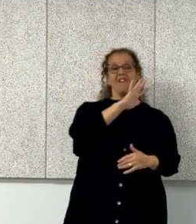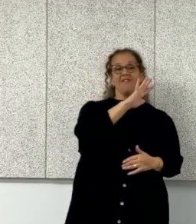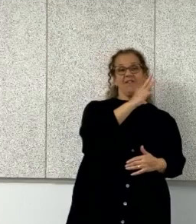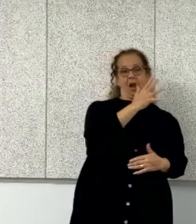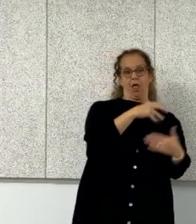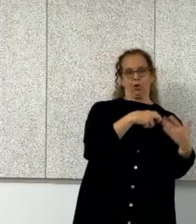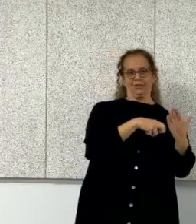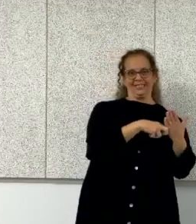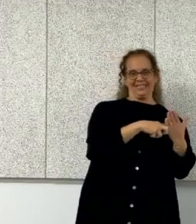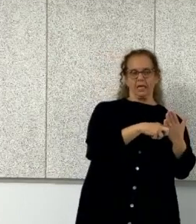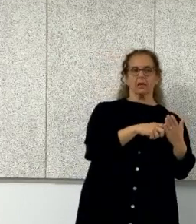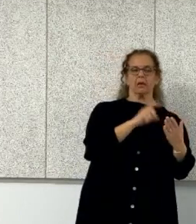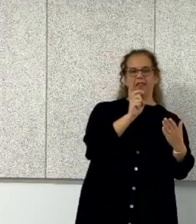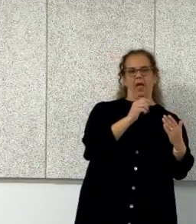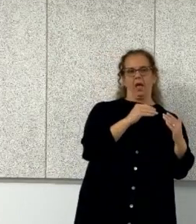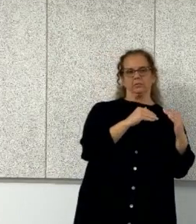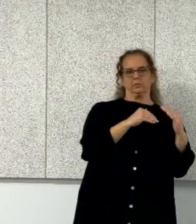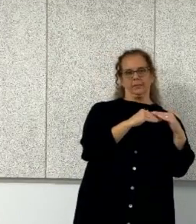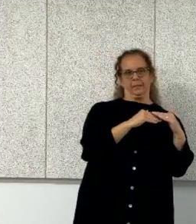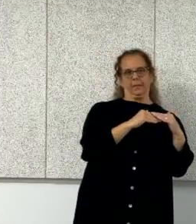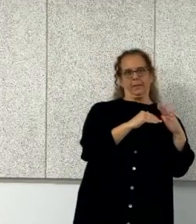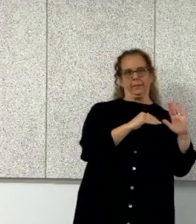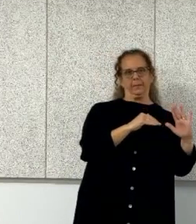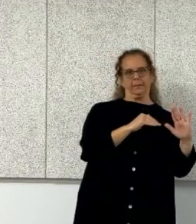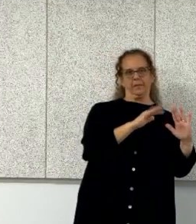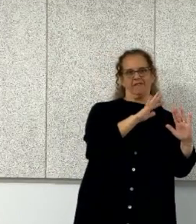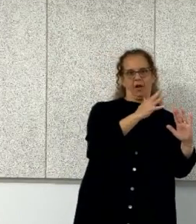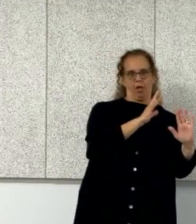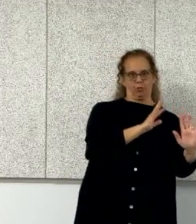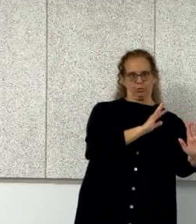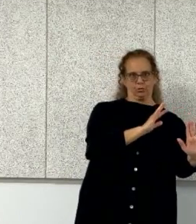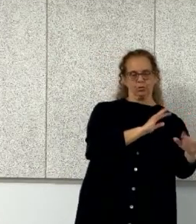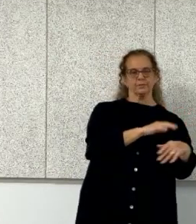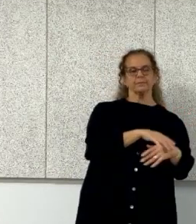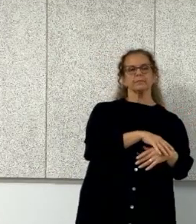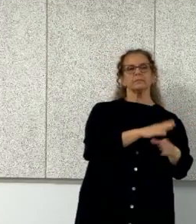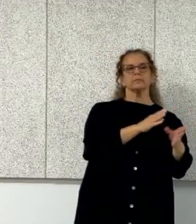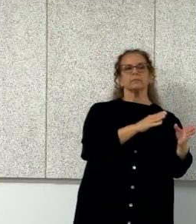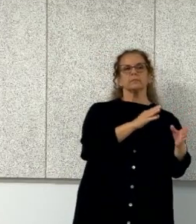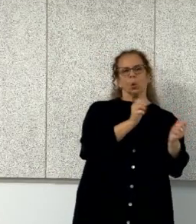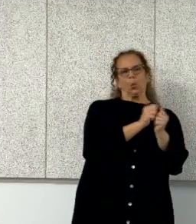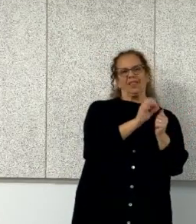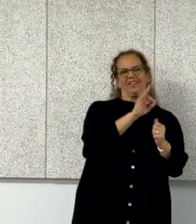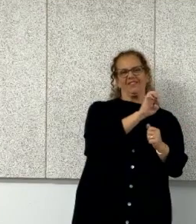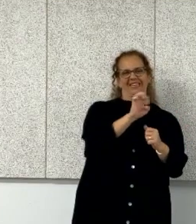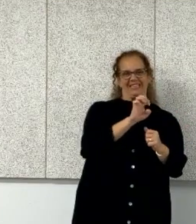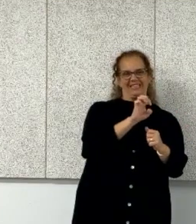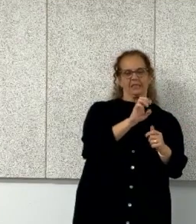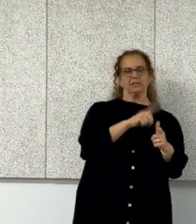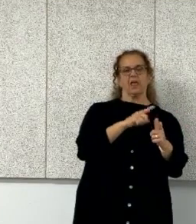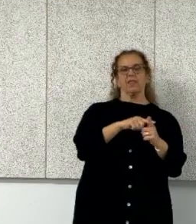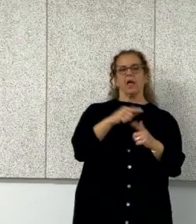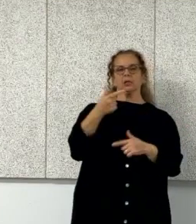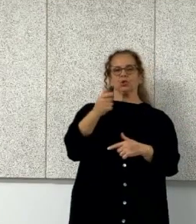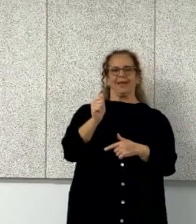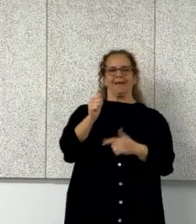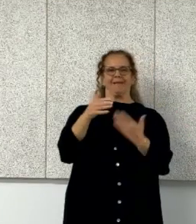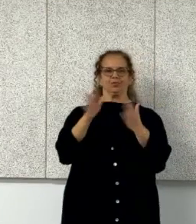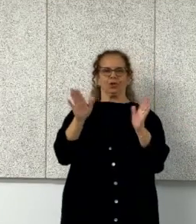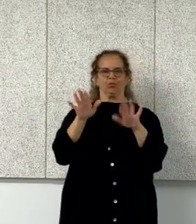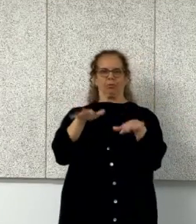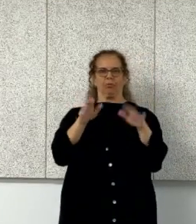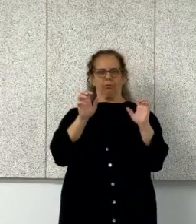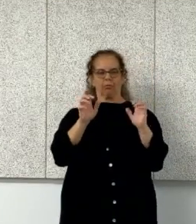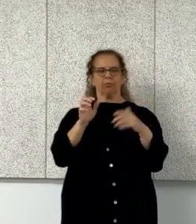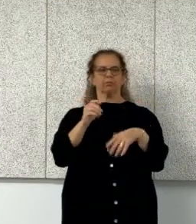would have to pay at least $5 for a ticket with a few fees. And then we would offer GA tickets in $5